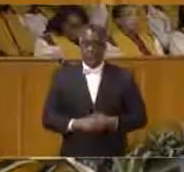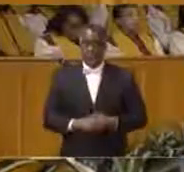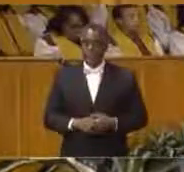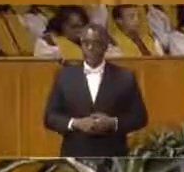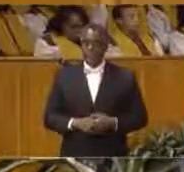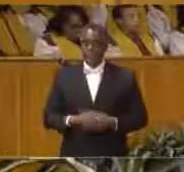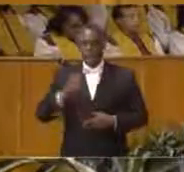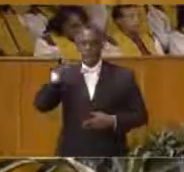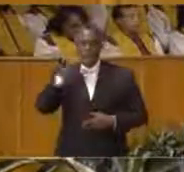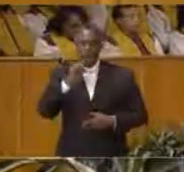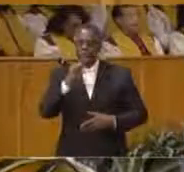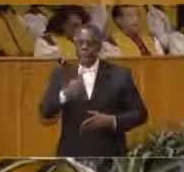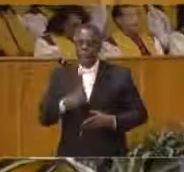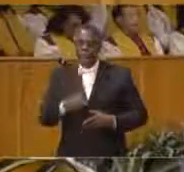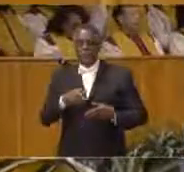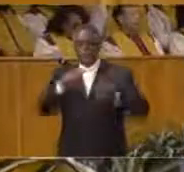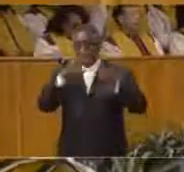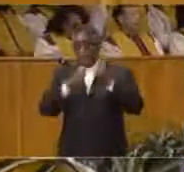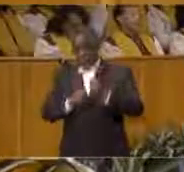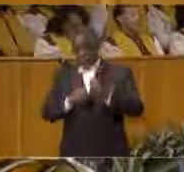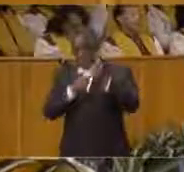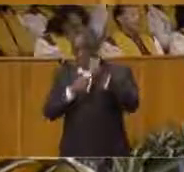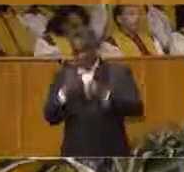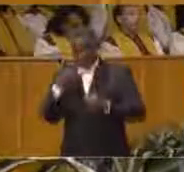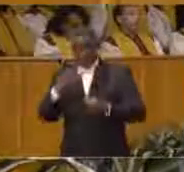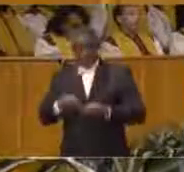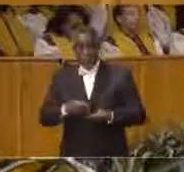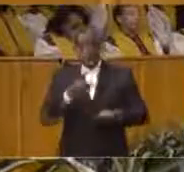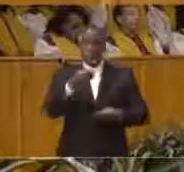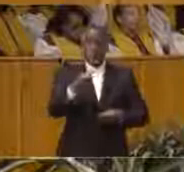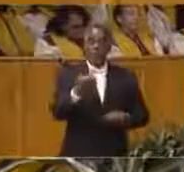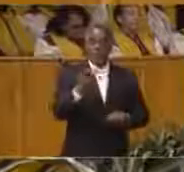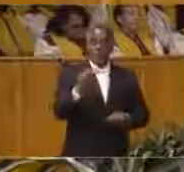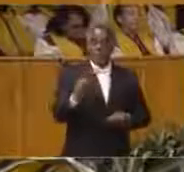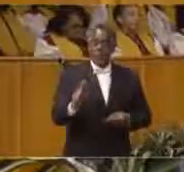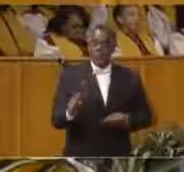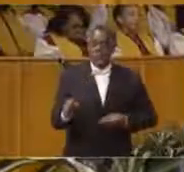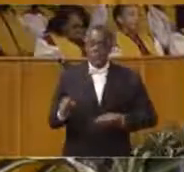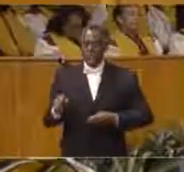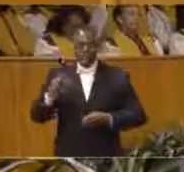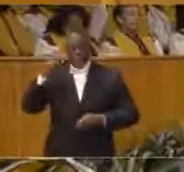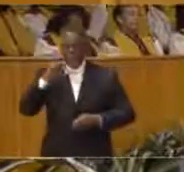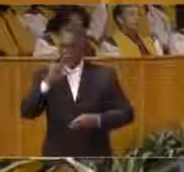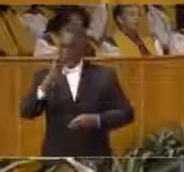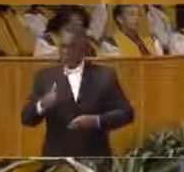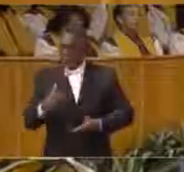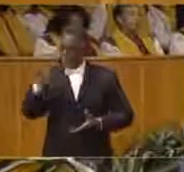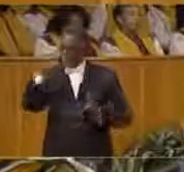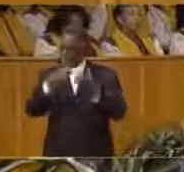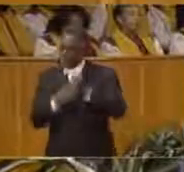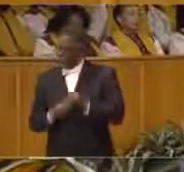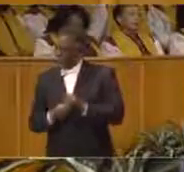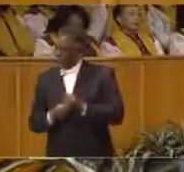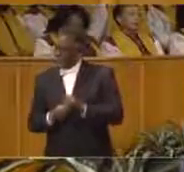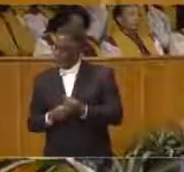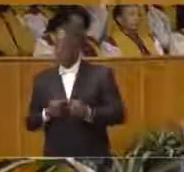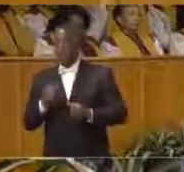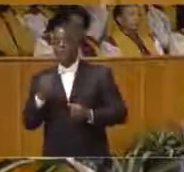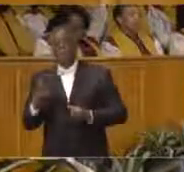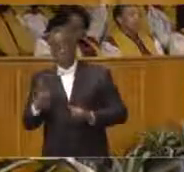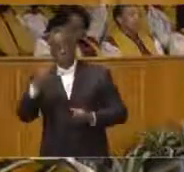They don't trust that if you get your gross, you'll give them what they require. So they take it from you first.